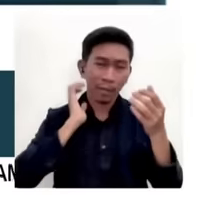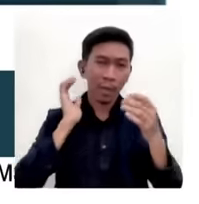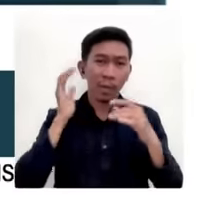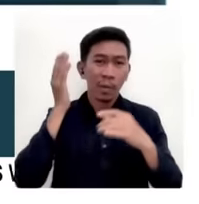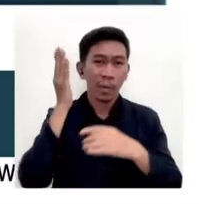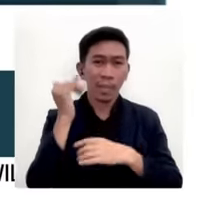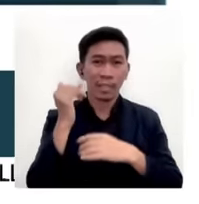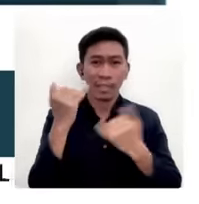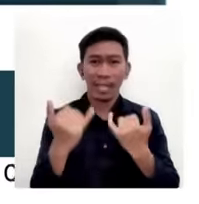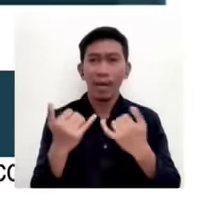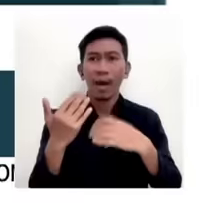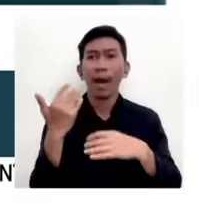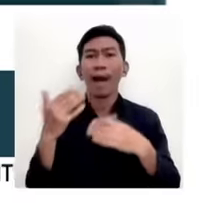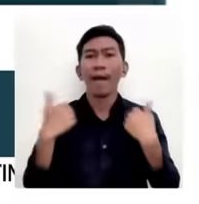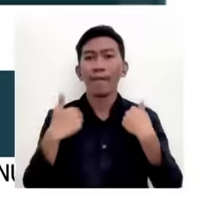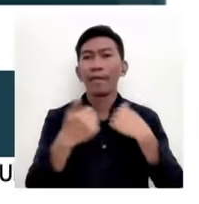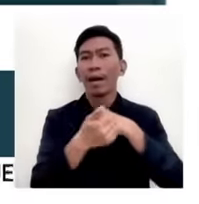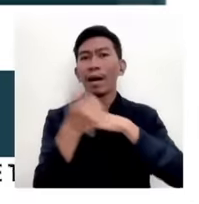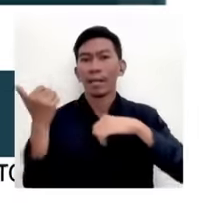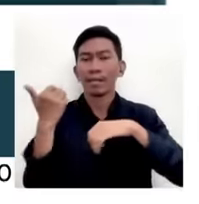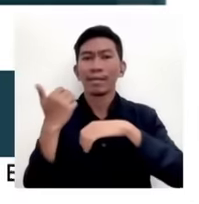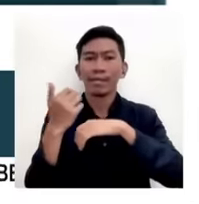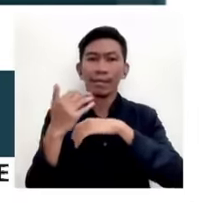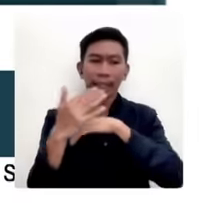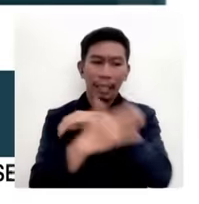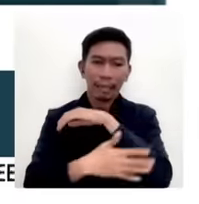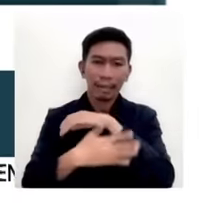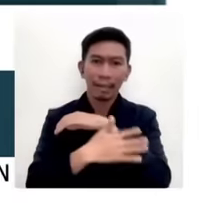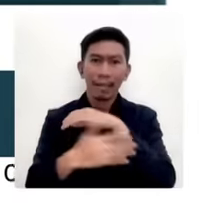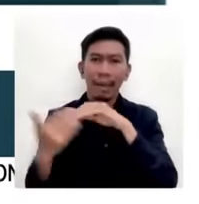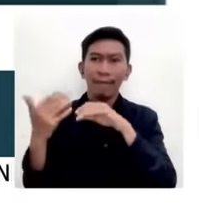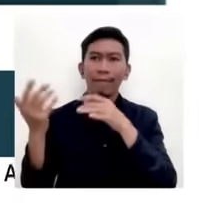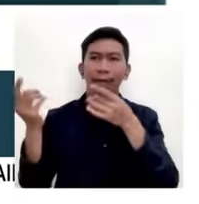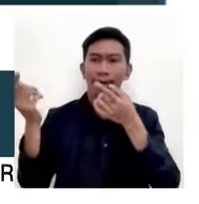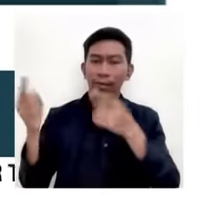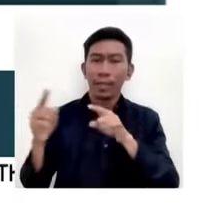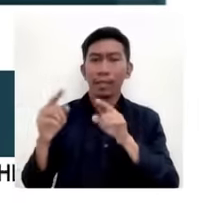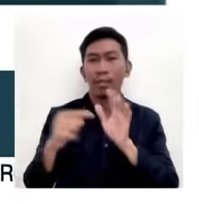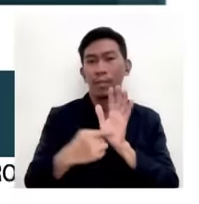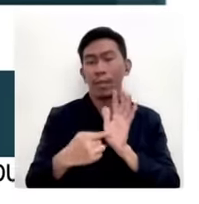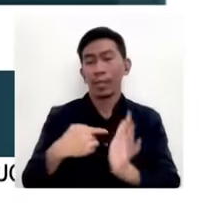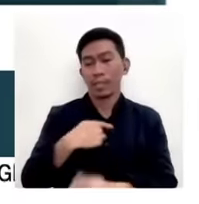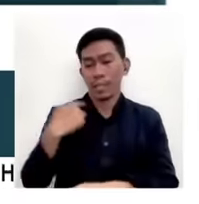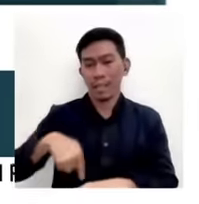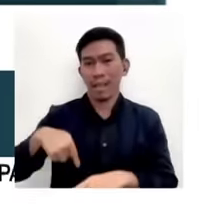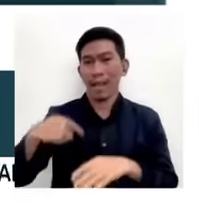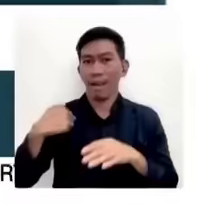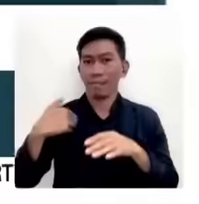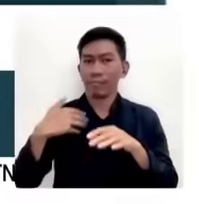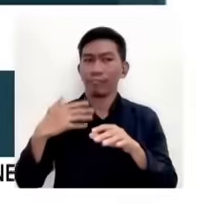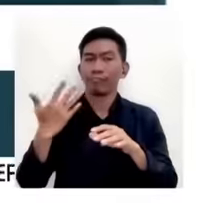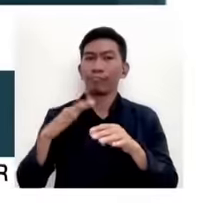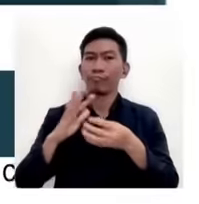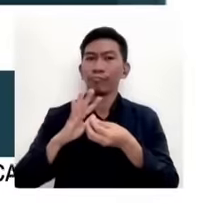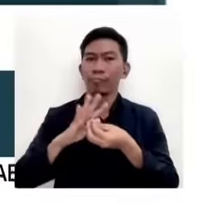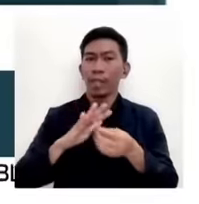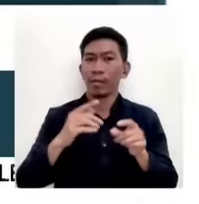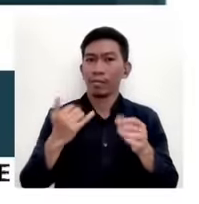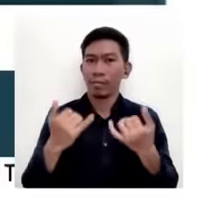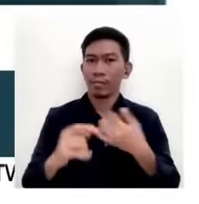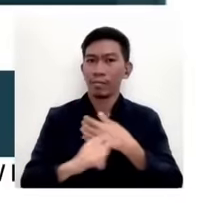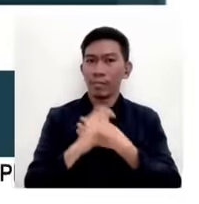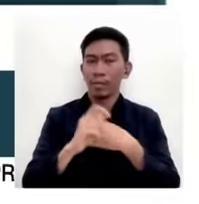are facing right now. China is threatening our